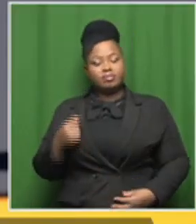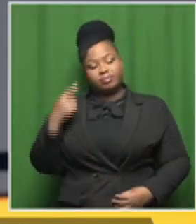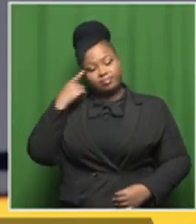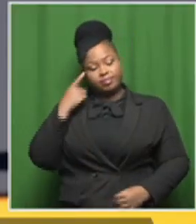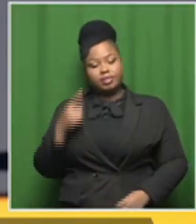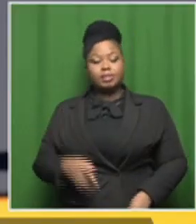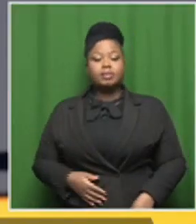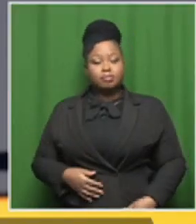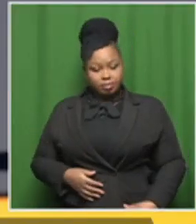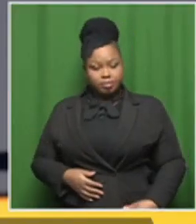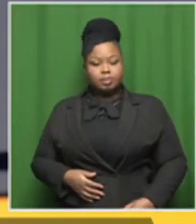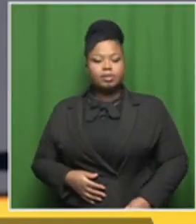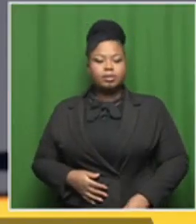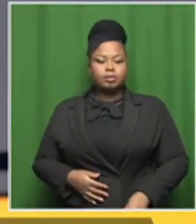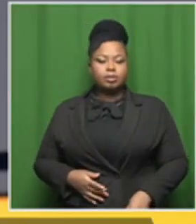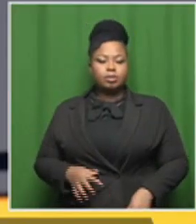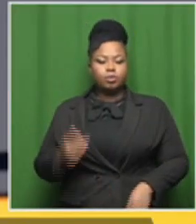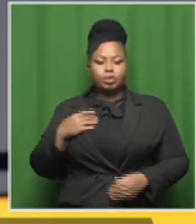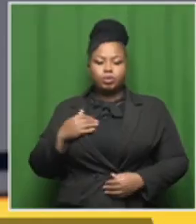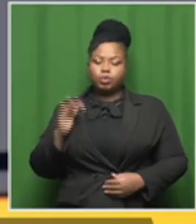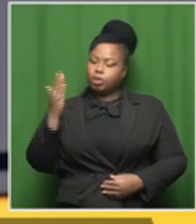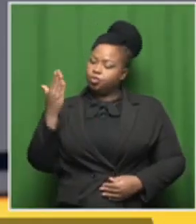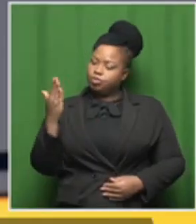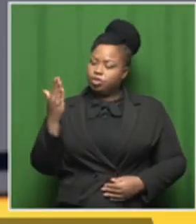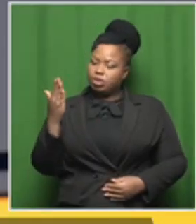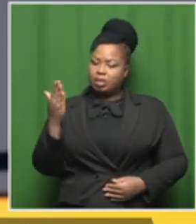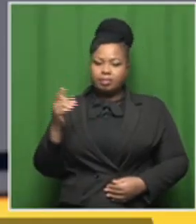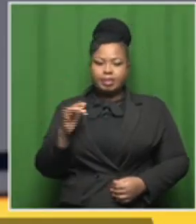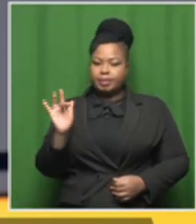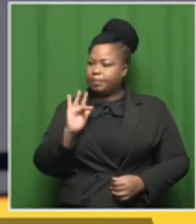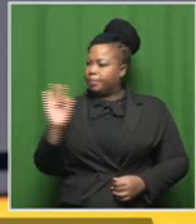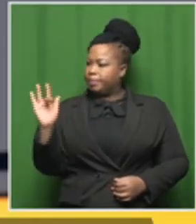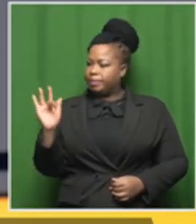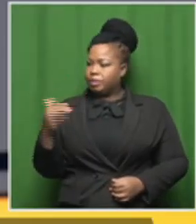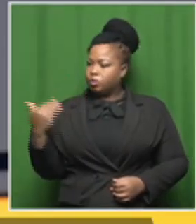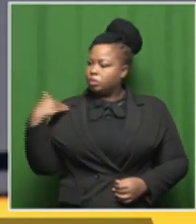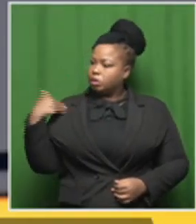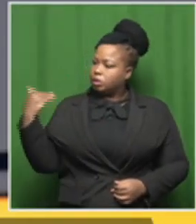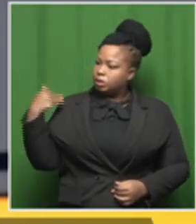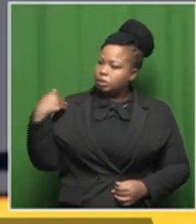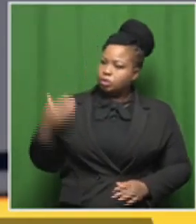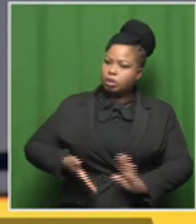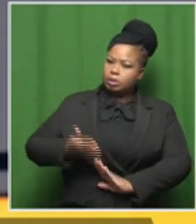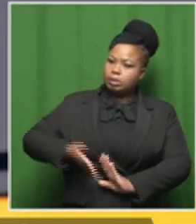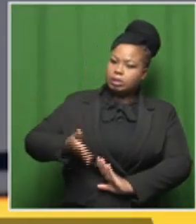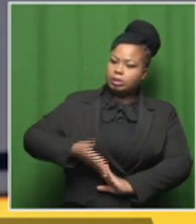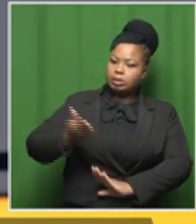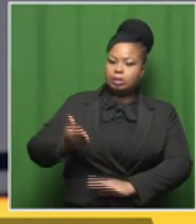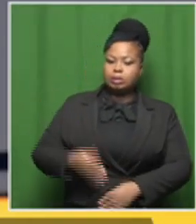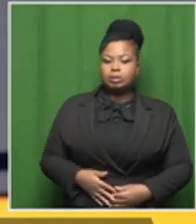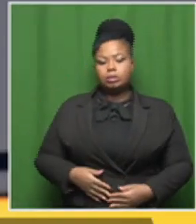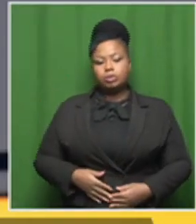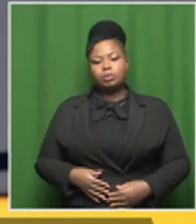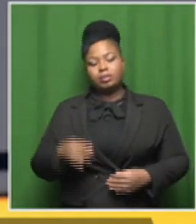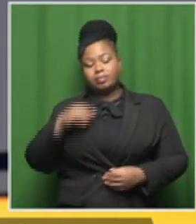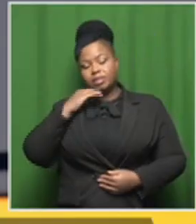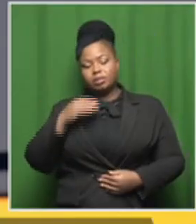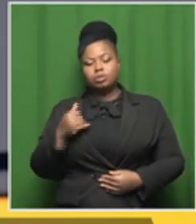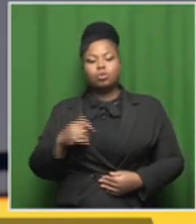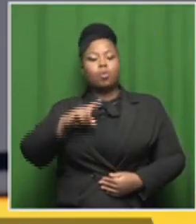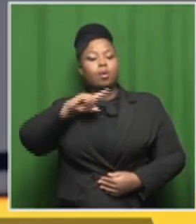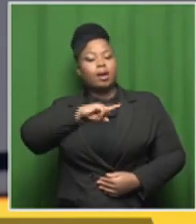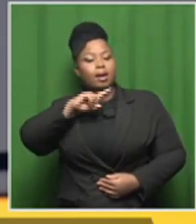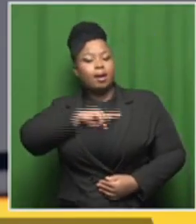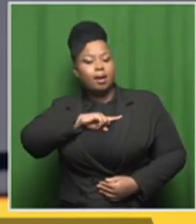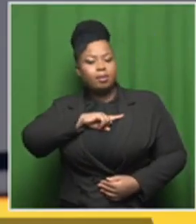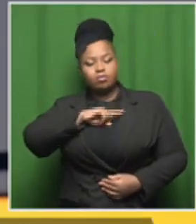you're having a look in the mirror and there's no one there to say, listen, let's go. So your why is going to be pretty important there, and